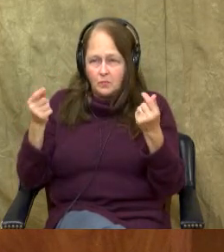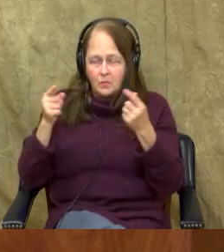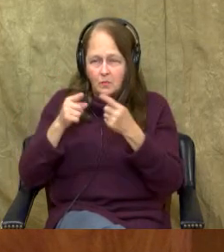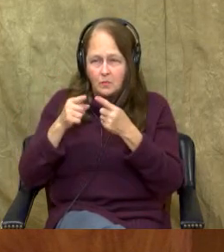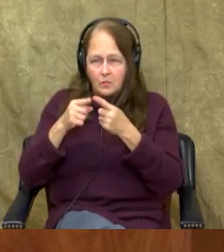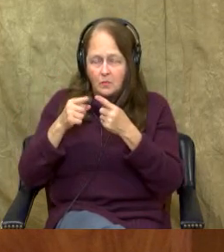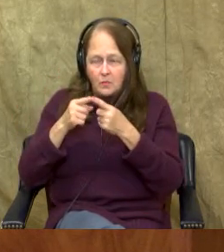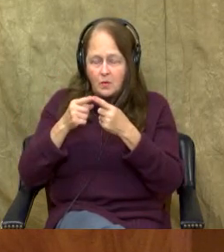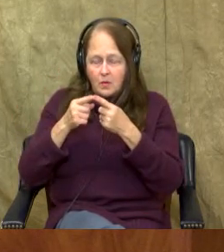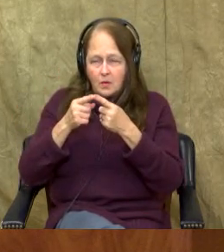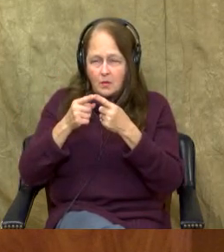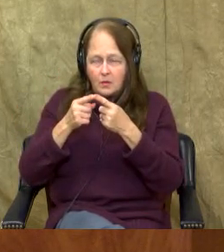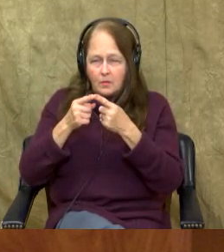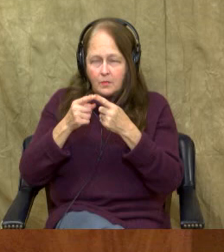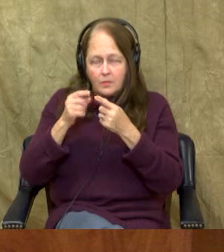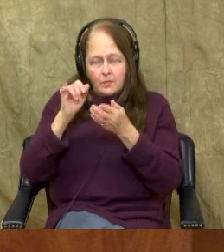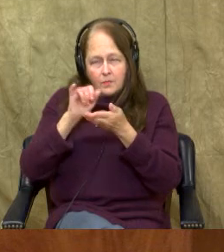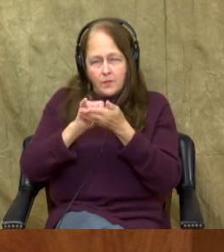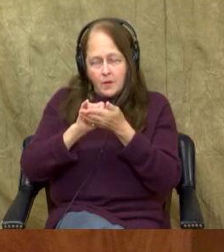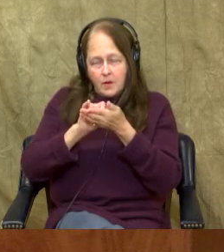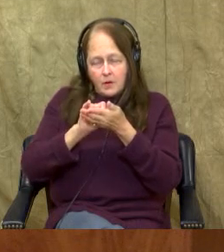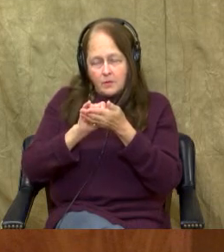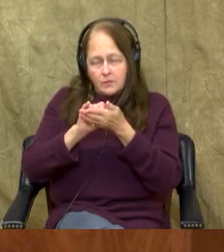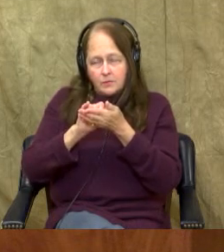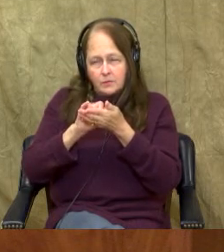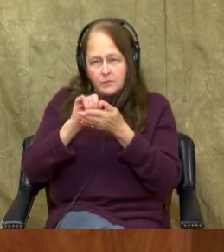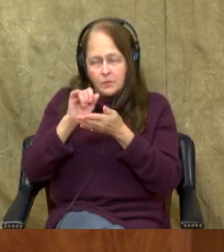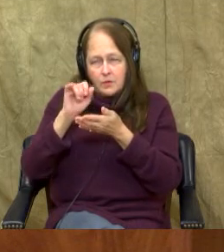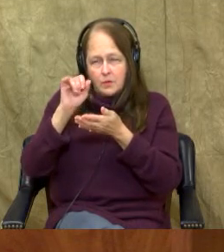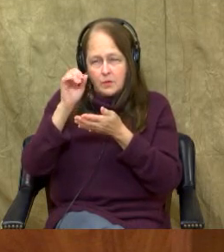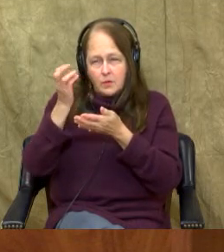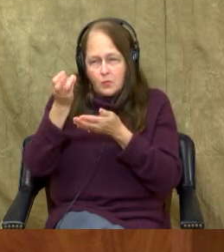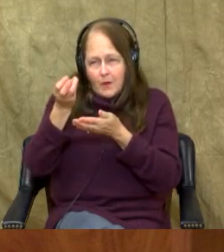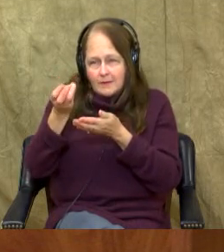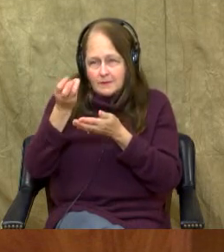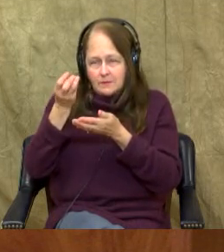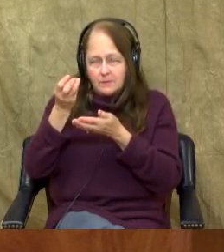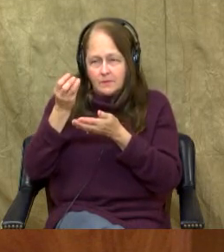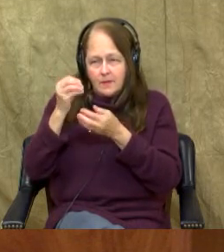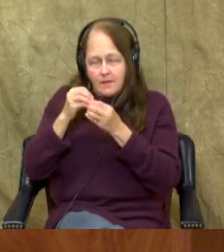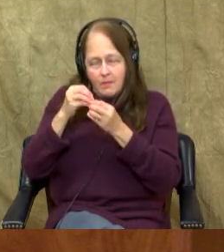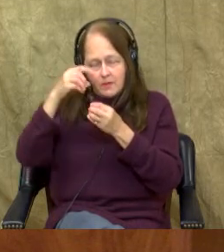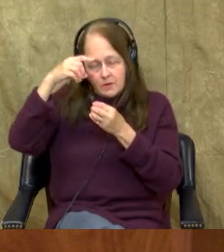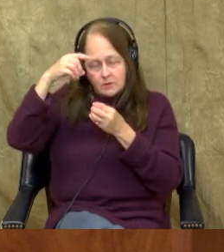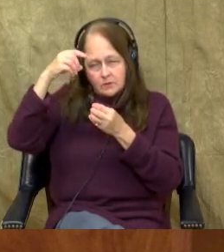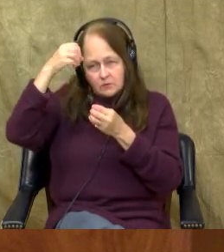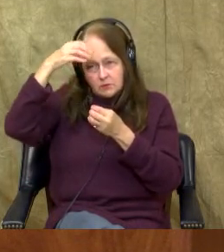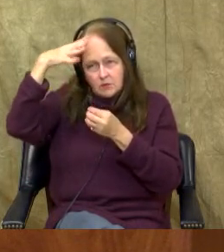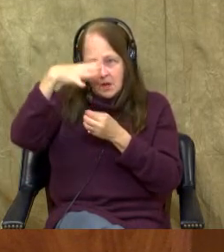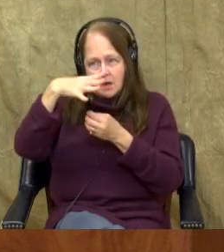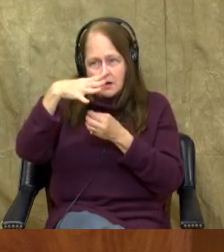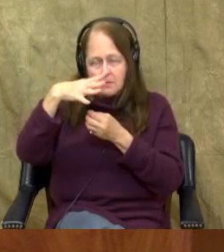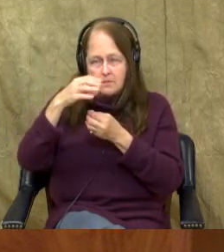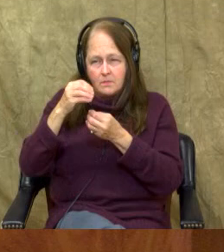raisin in the sun? Or does it fester like a sore and then